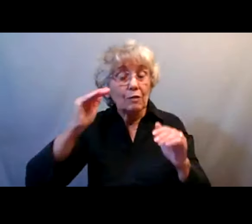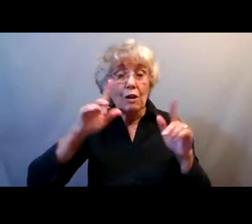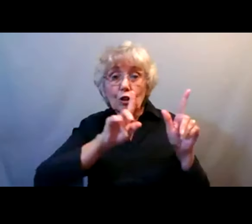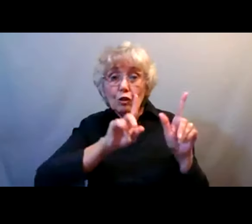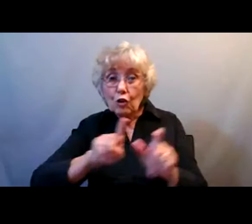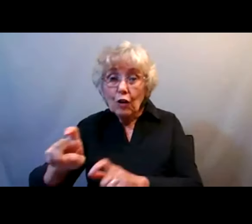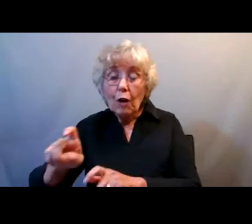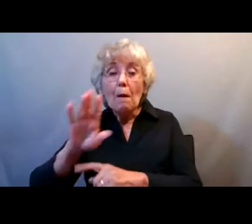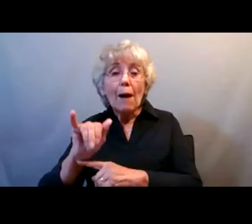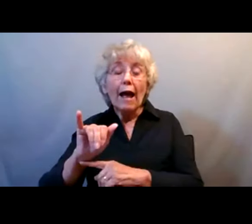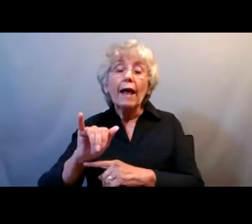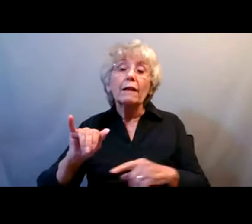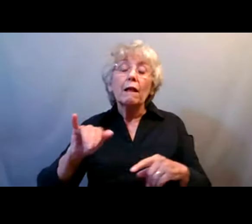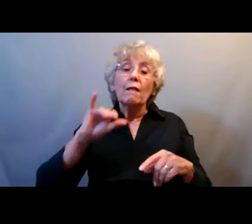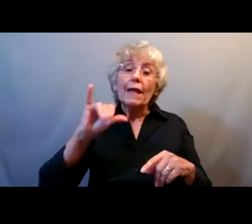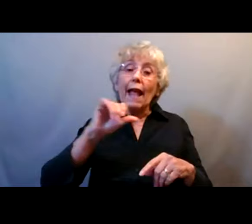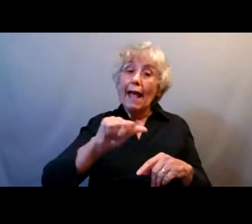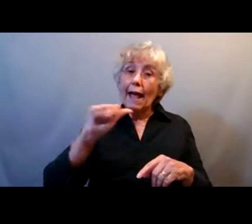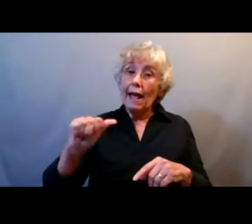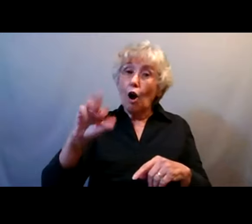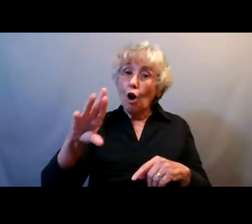American Association of Retired People, AARP,